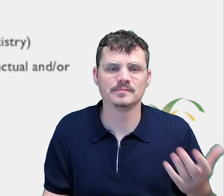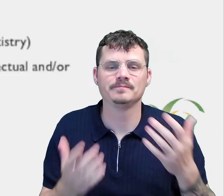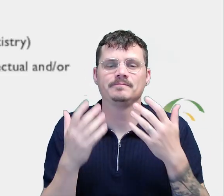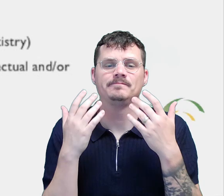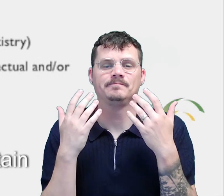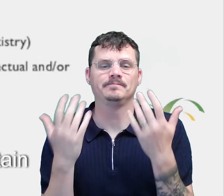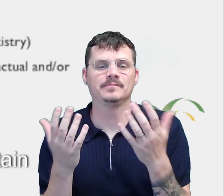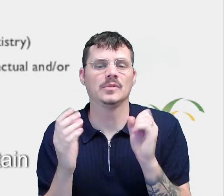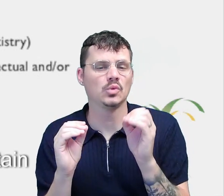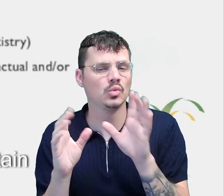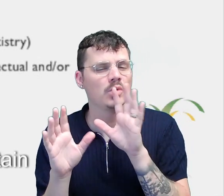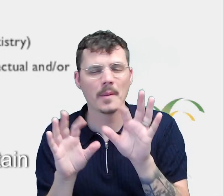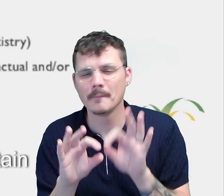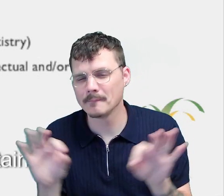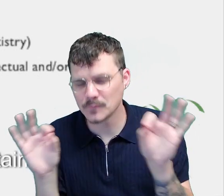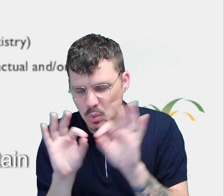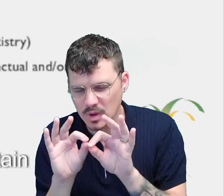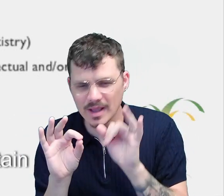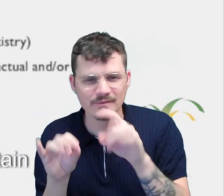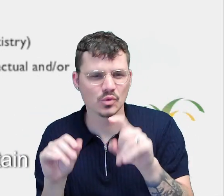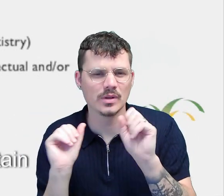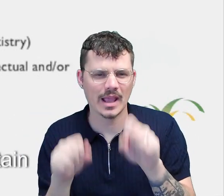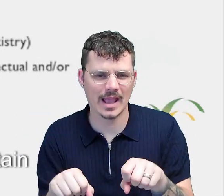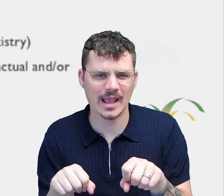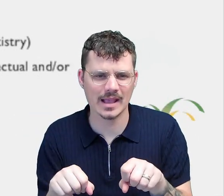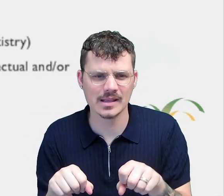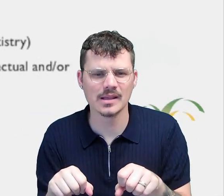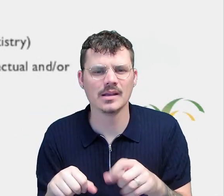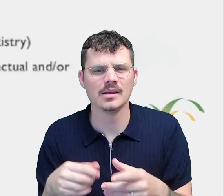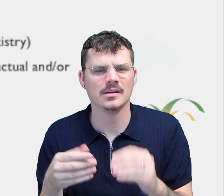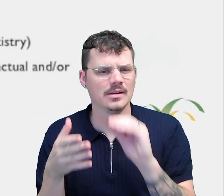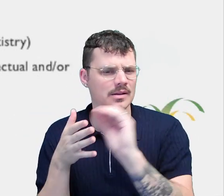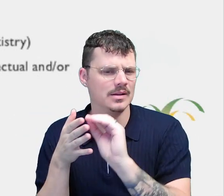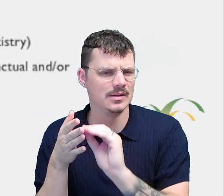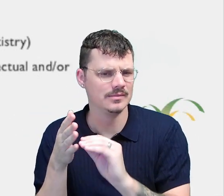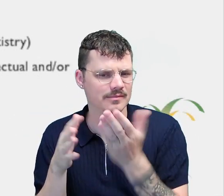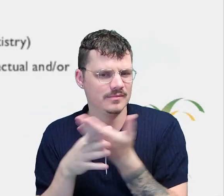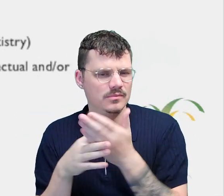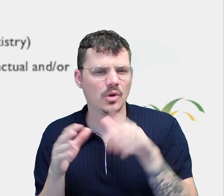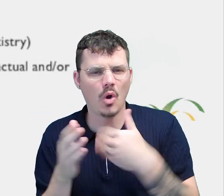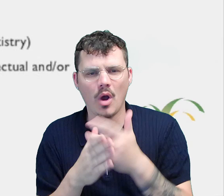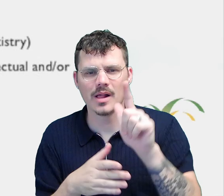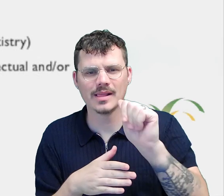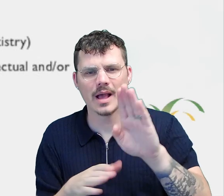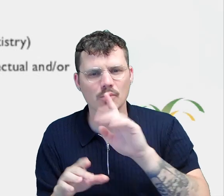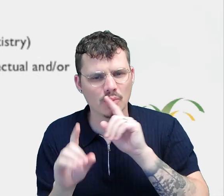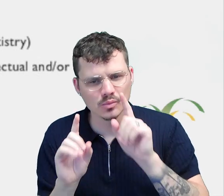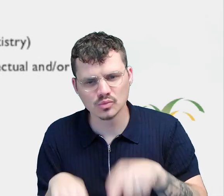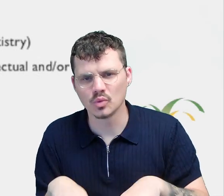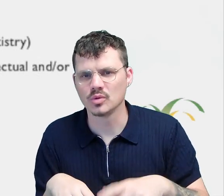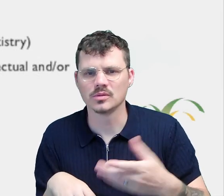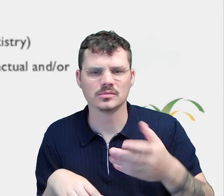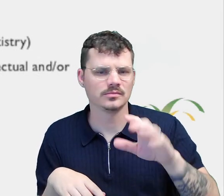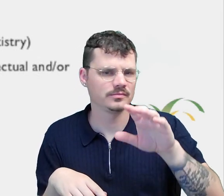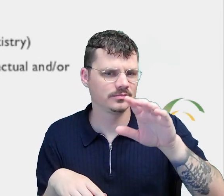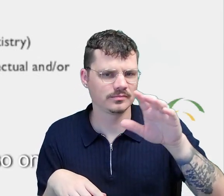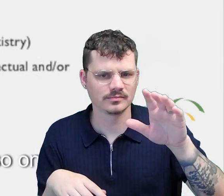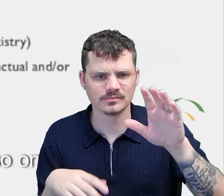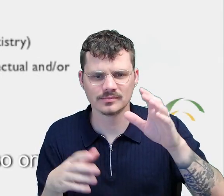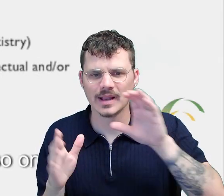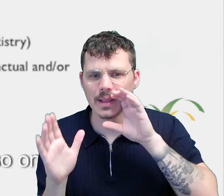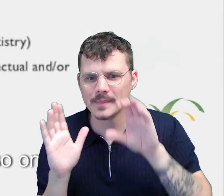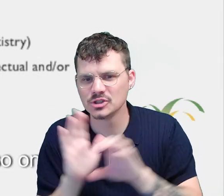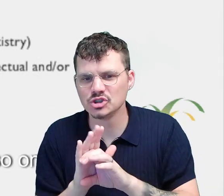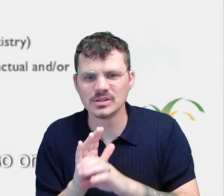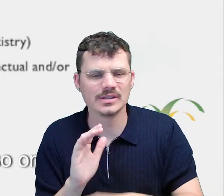So really important, if you can, to maintain a file of all the lab reports, the objective data, the